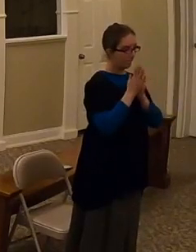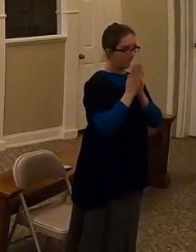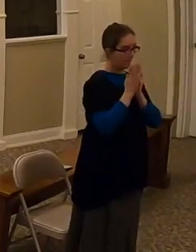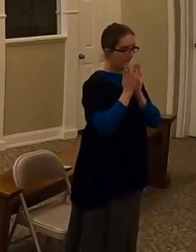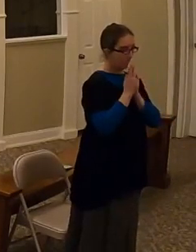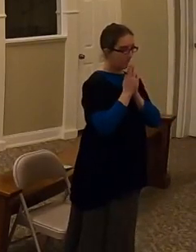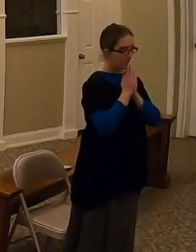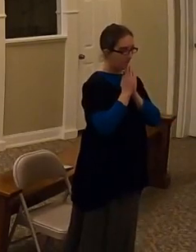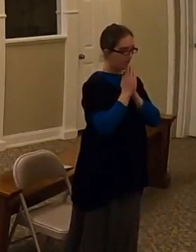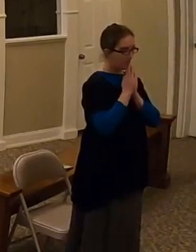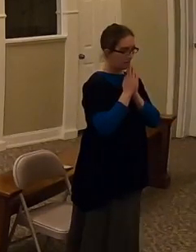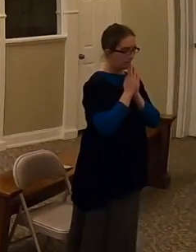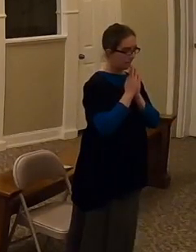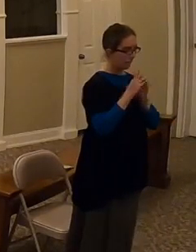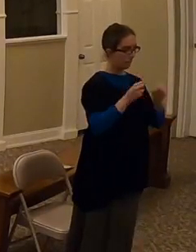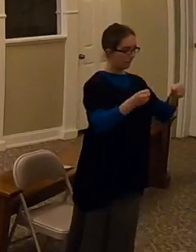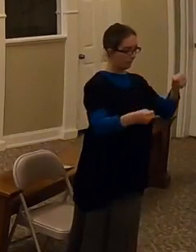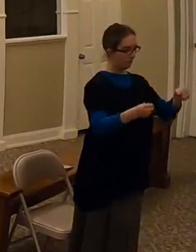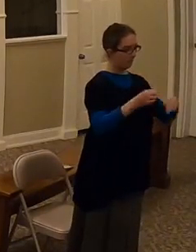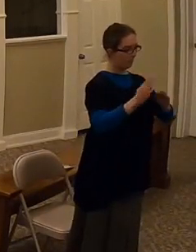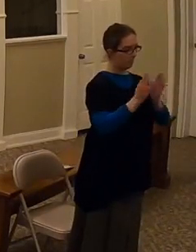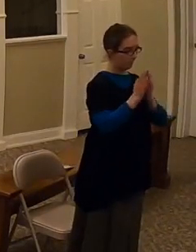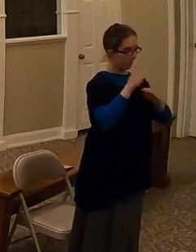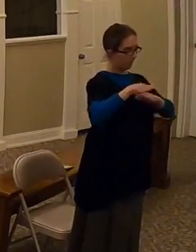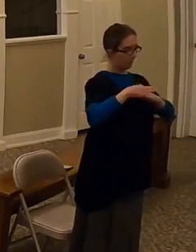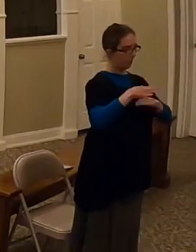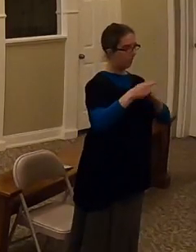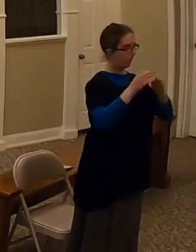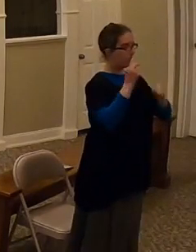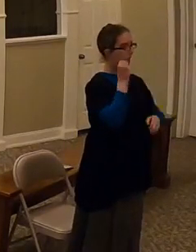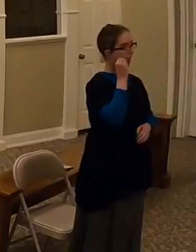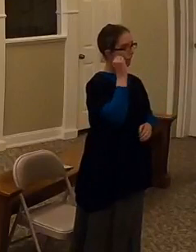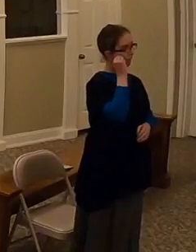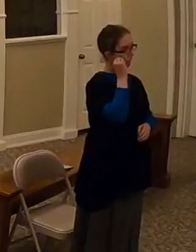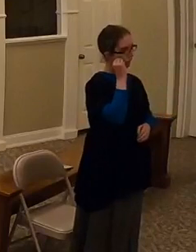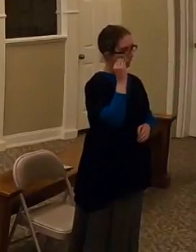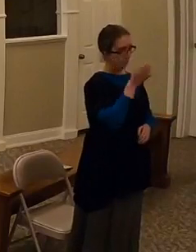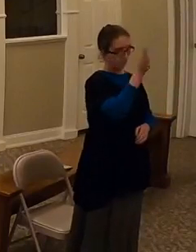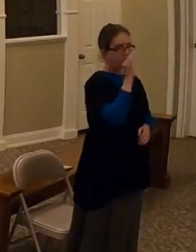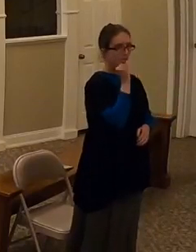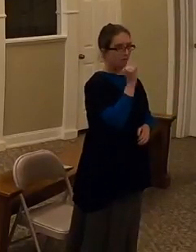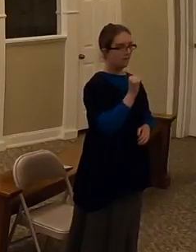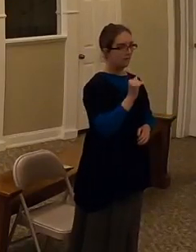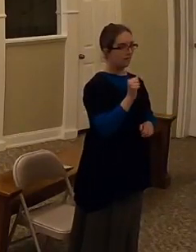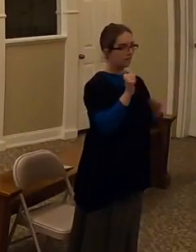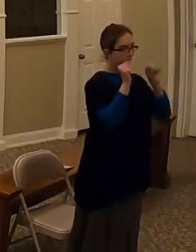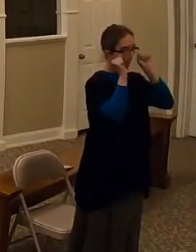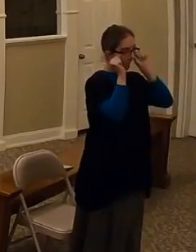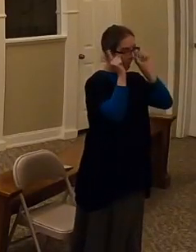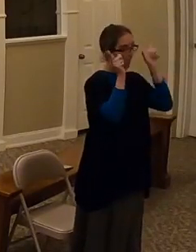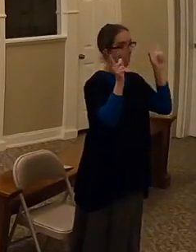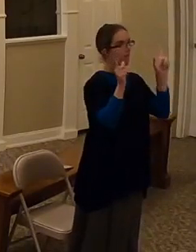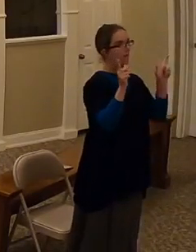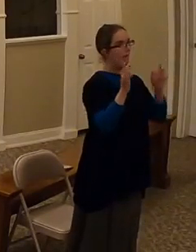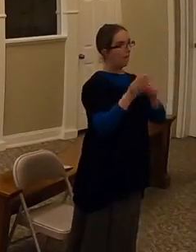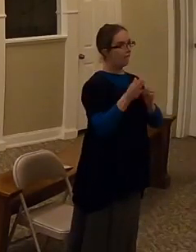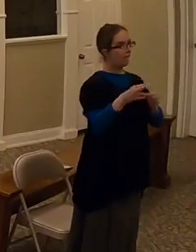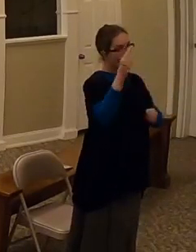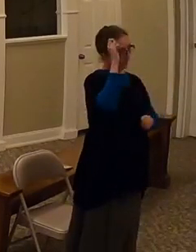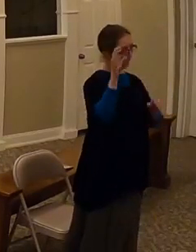prayed, you know, over our car. We prayed over our house. You know, God is just amazing, all the things he's